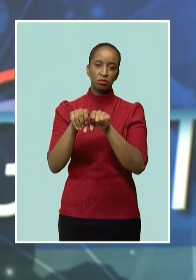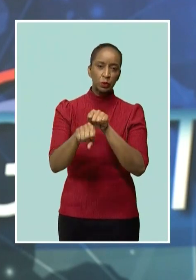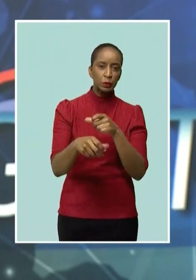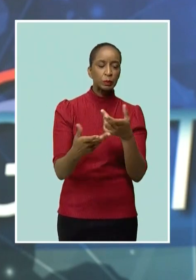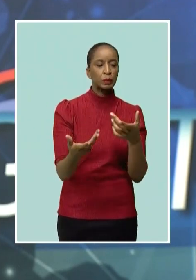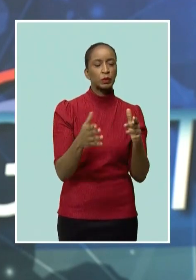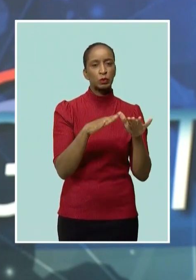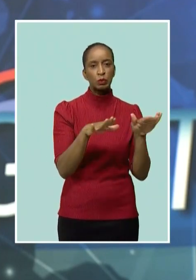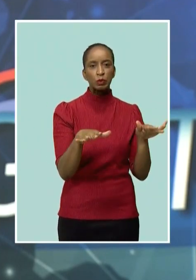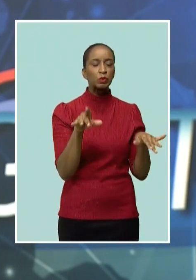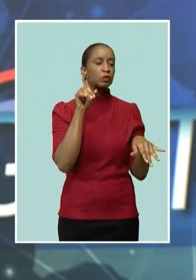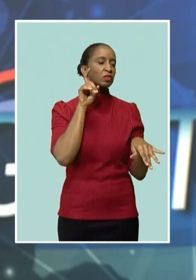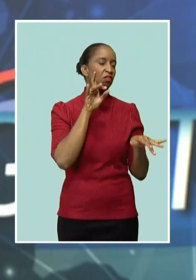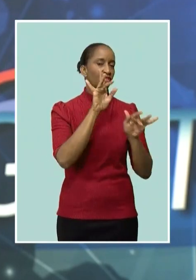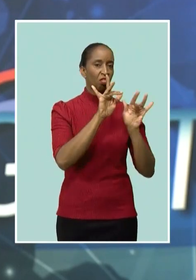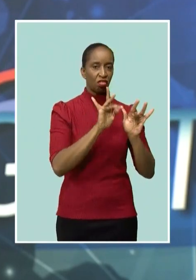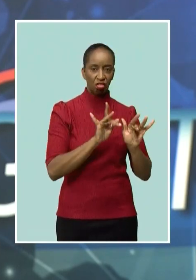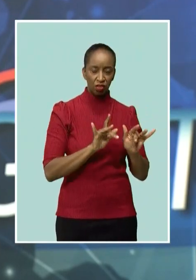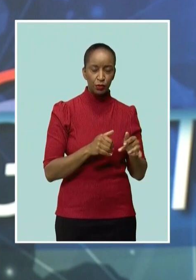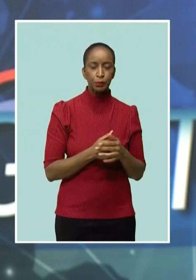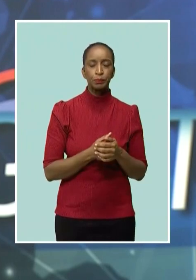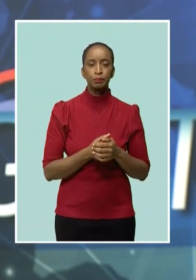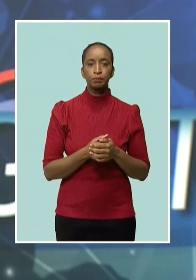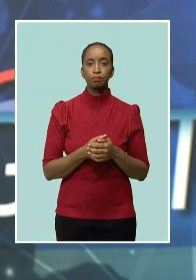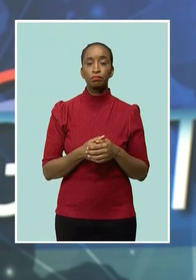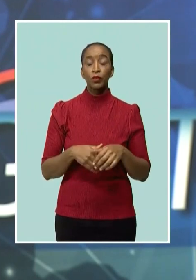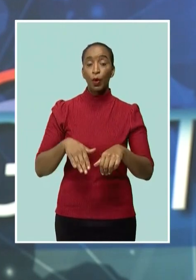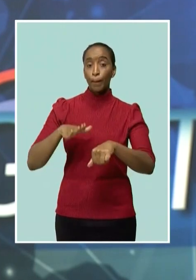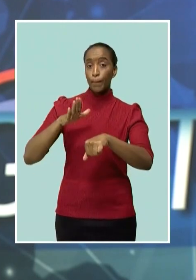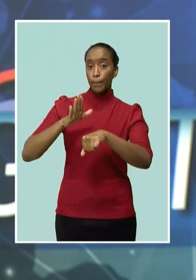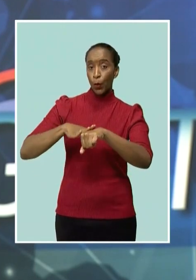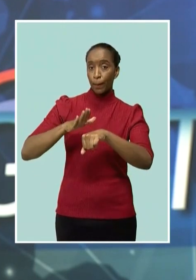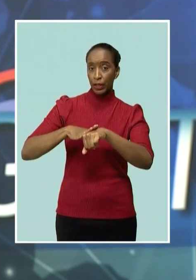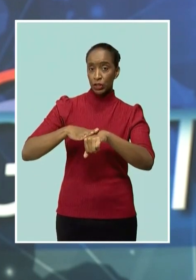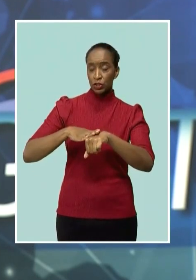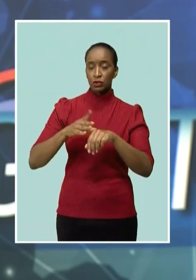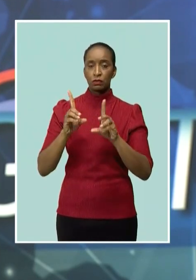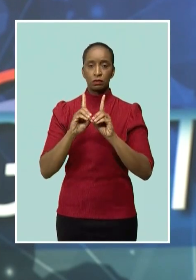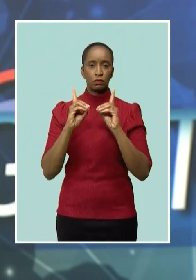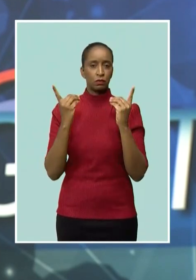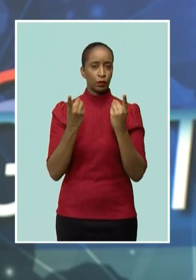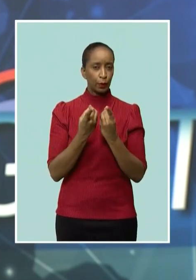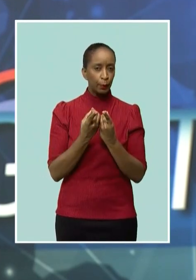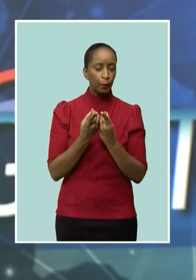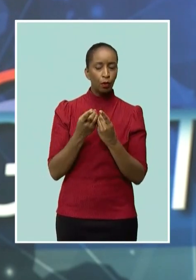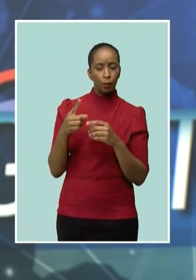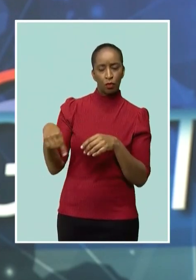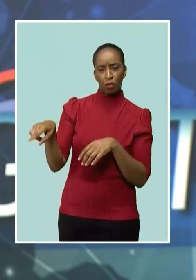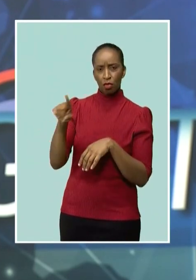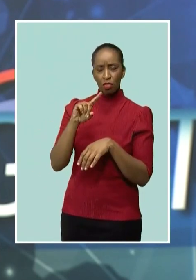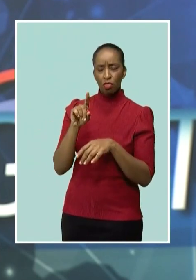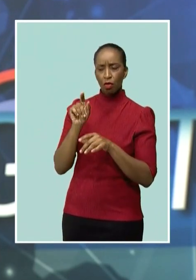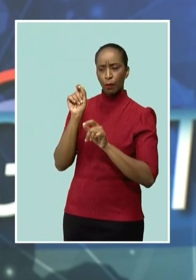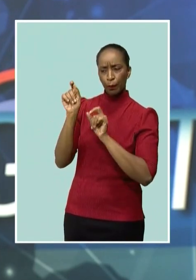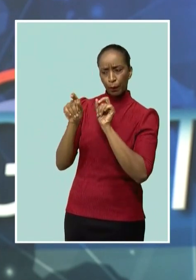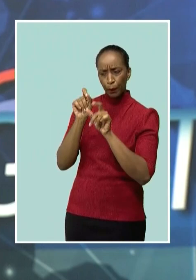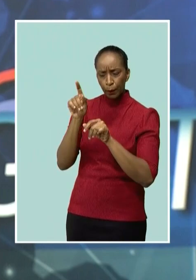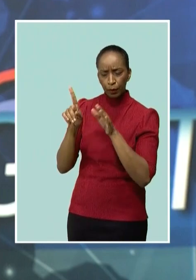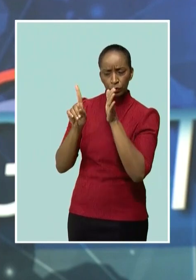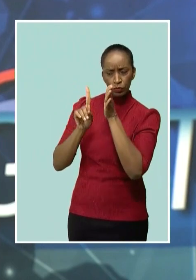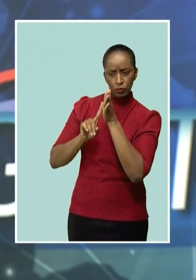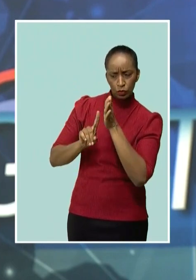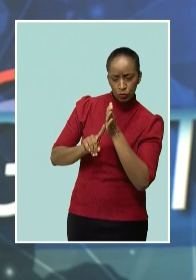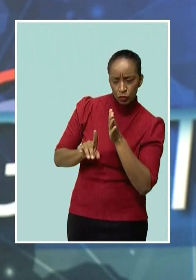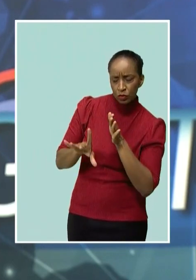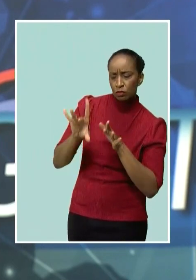Denise Agard. She revealed when the Probation Department conducts reports on these individuals, a lot more comes to light. In relation to the